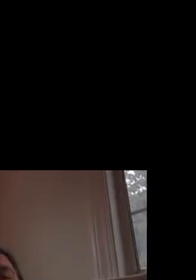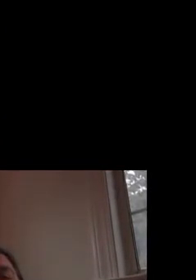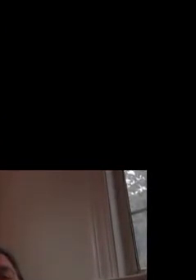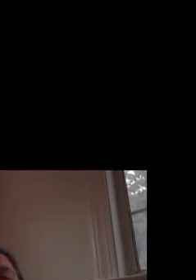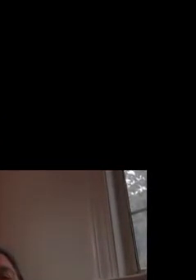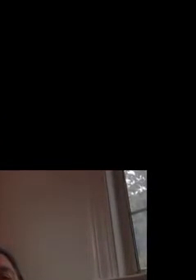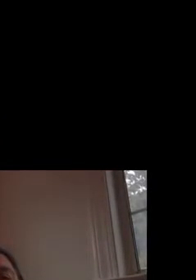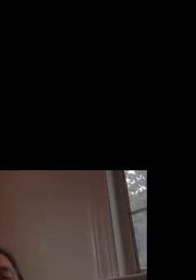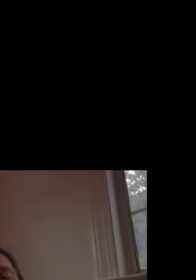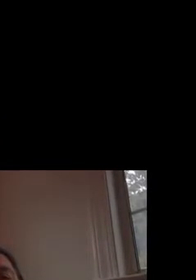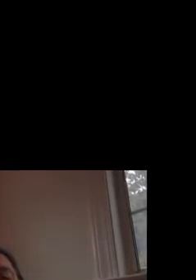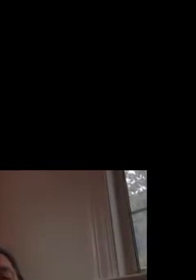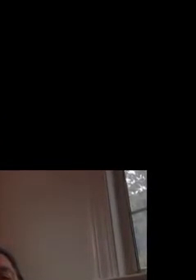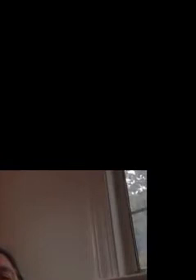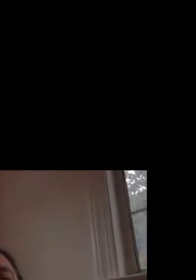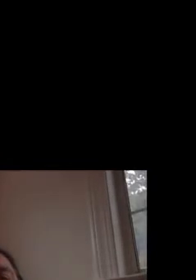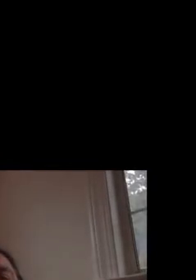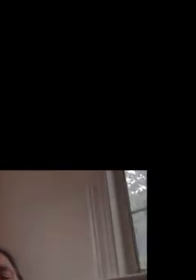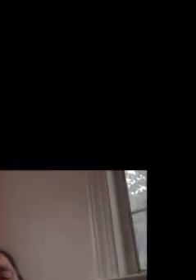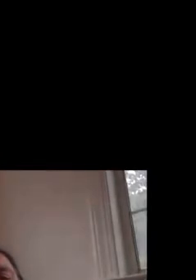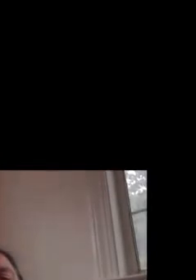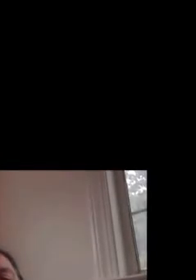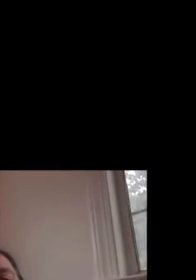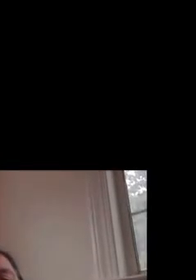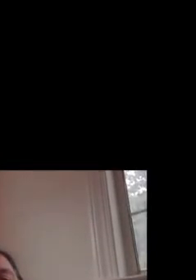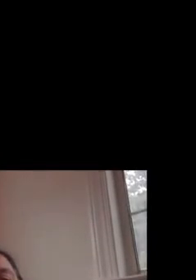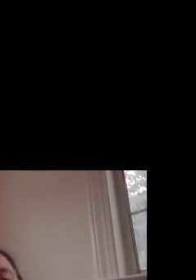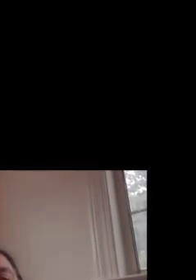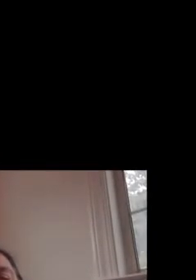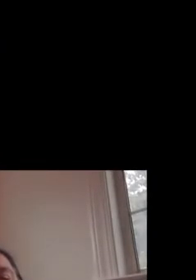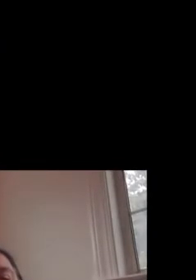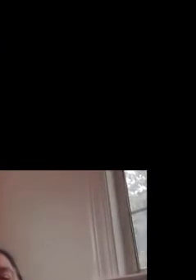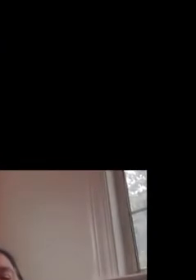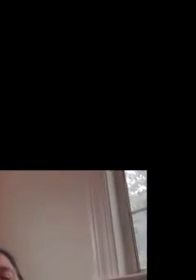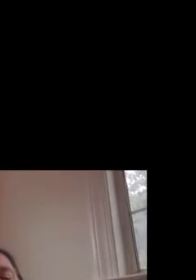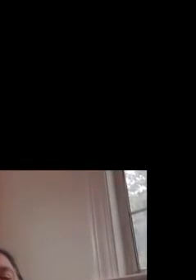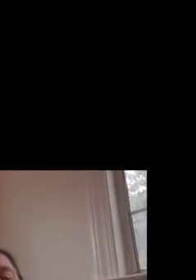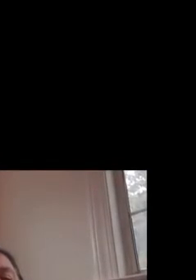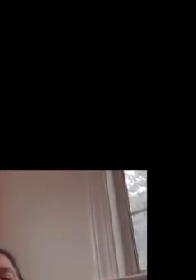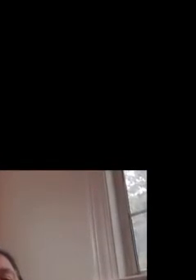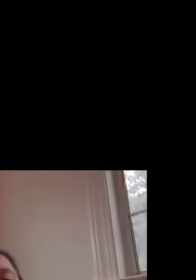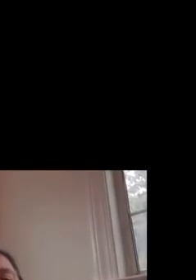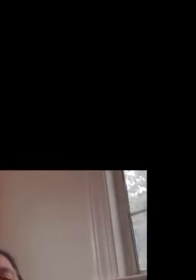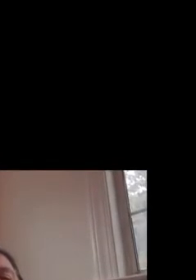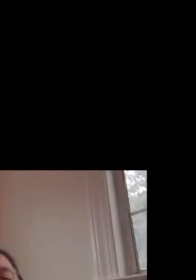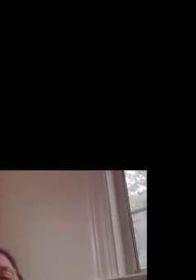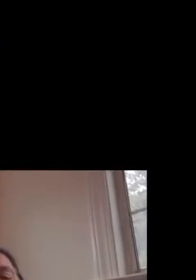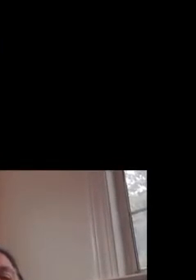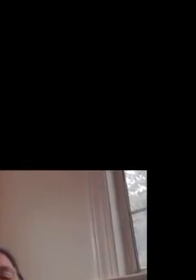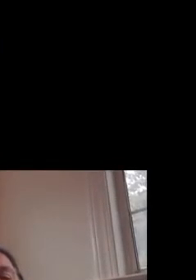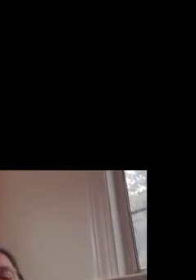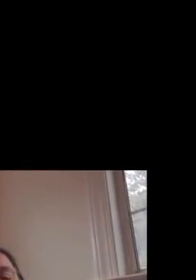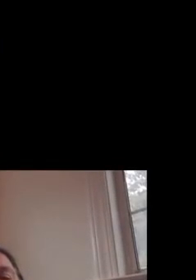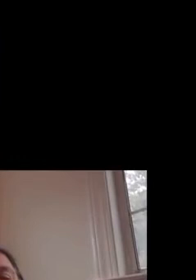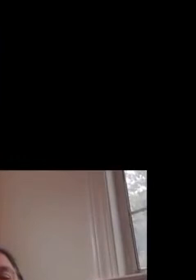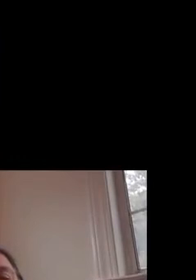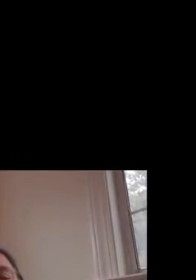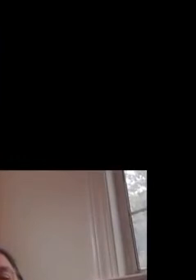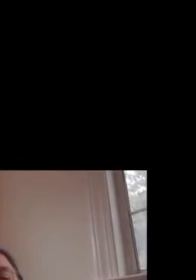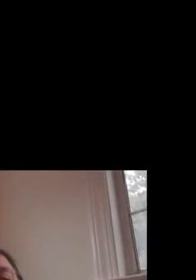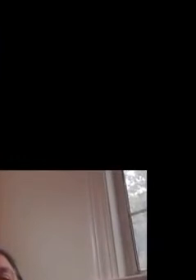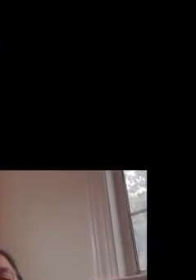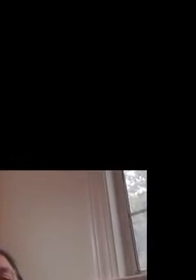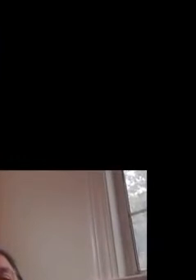And just in terms of how people were being informed, the private sector, as I mentioned, had not yet come into